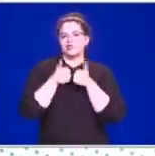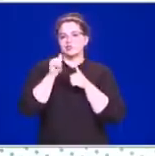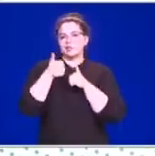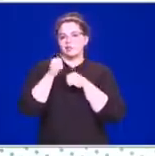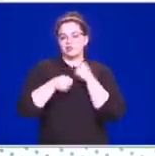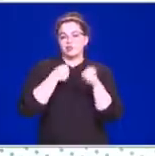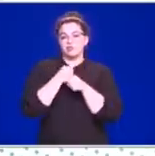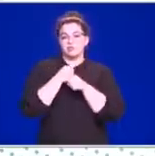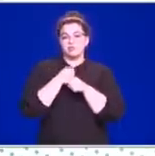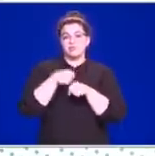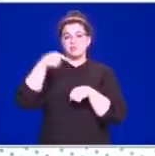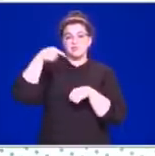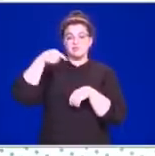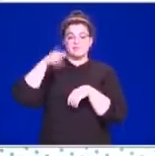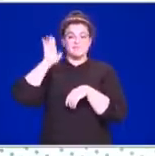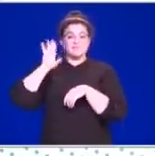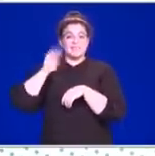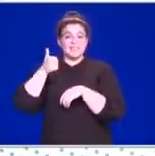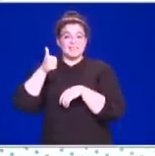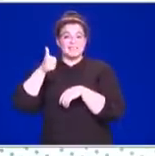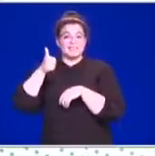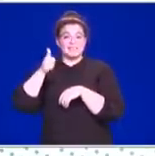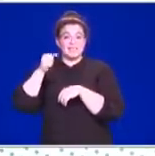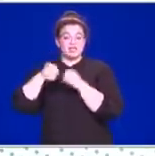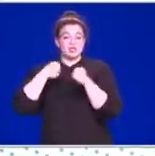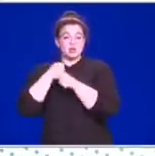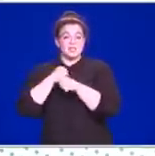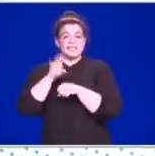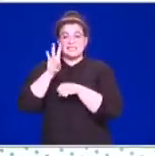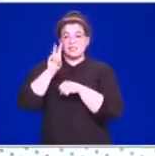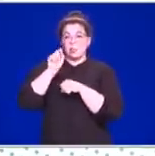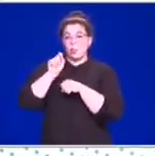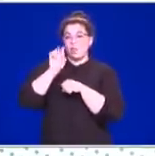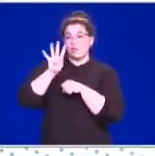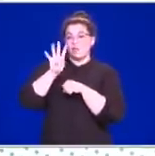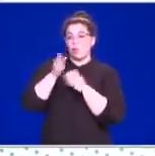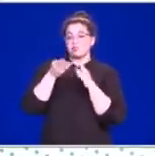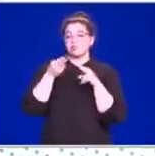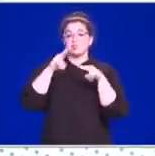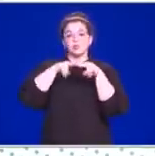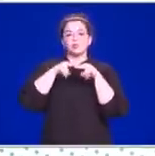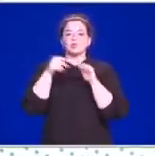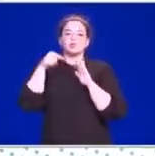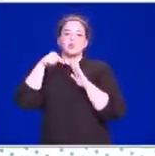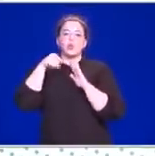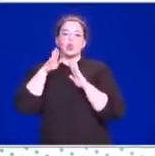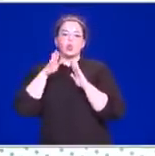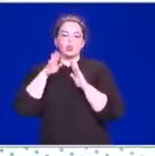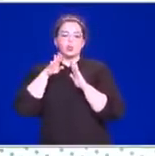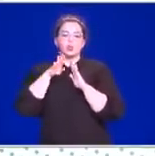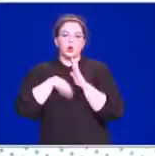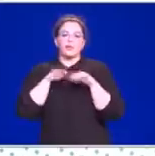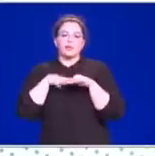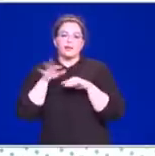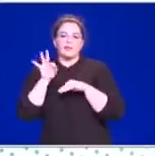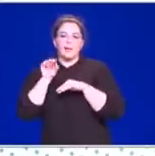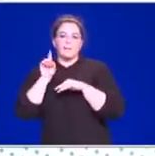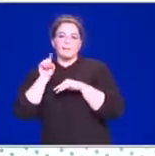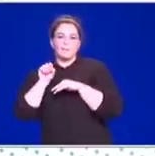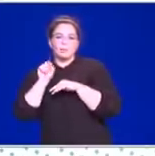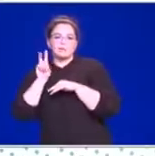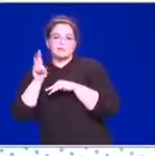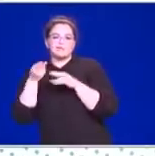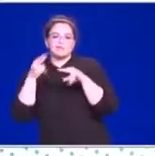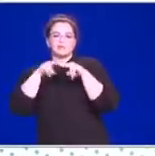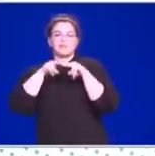past decade's 7.4% increase was lower than the previous decade's 9.7% increase and was, in